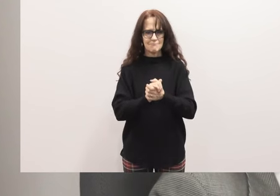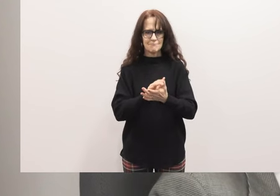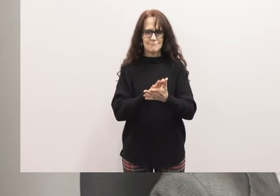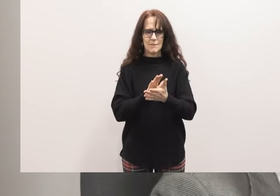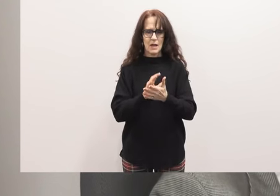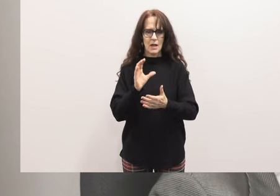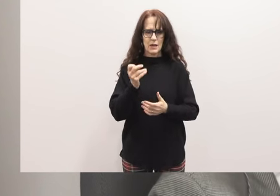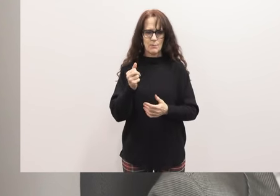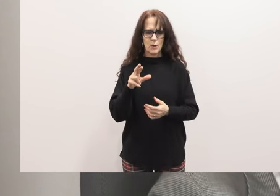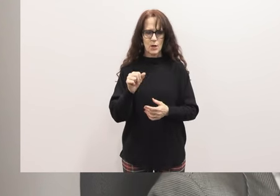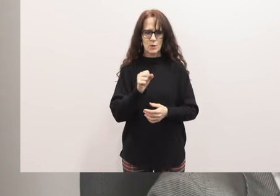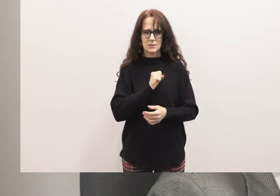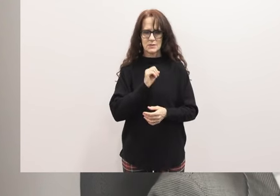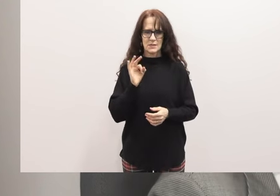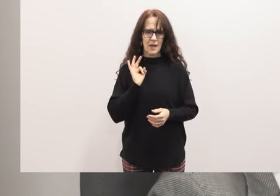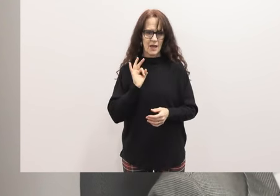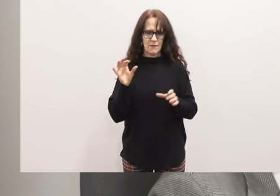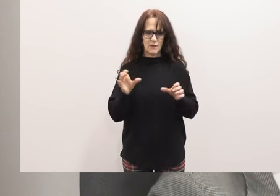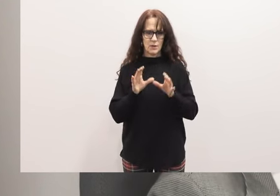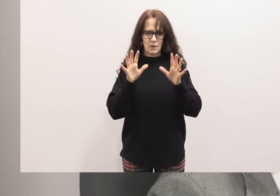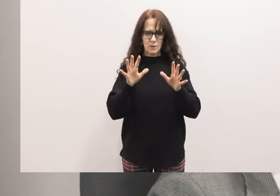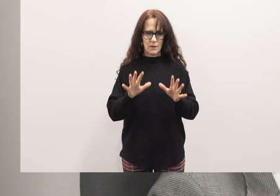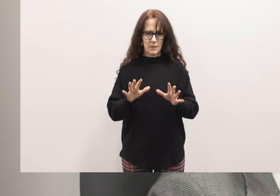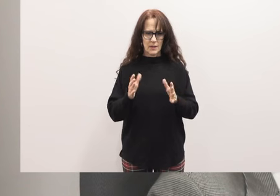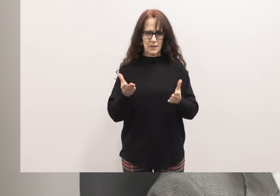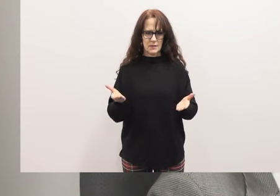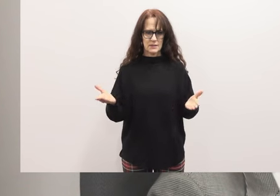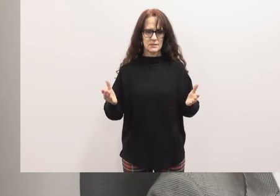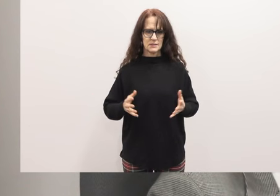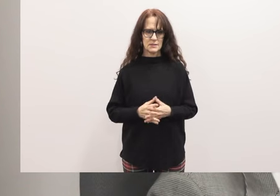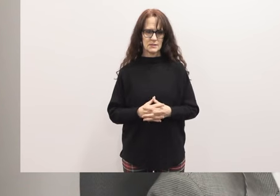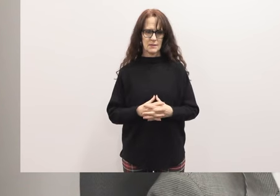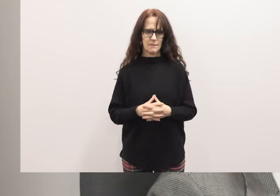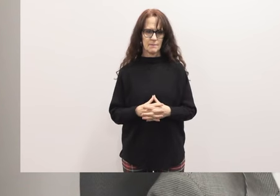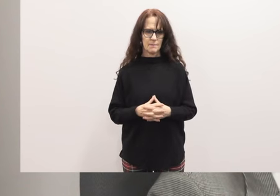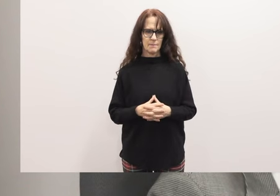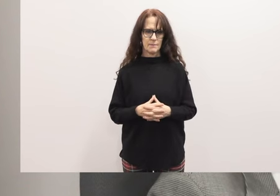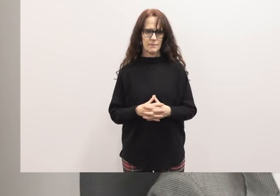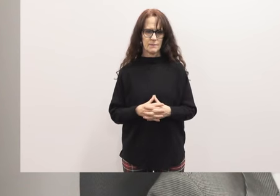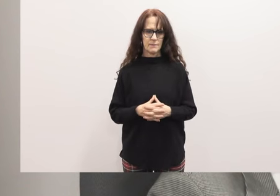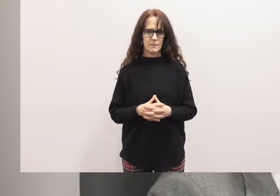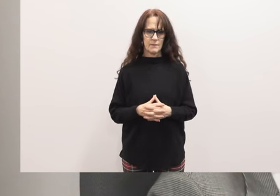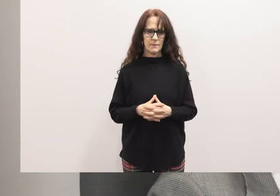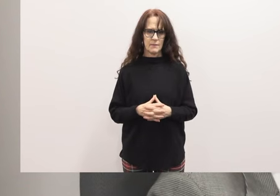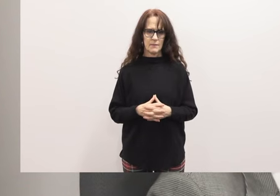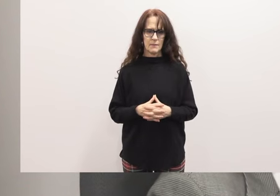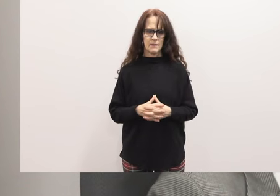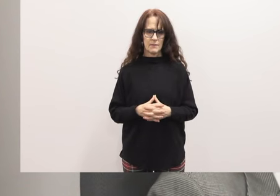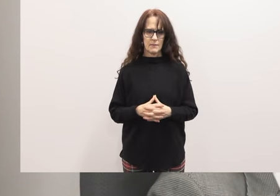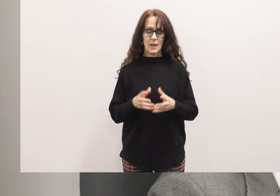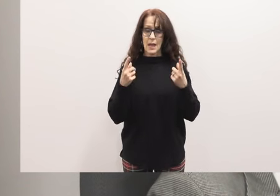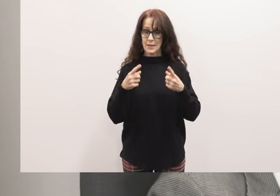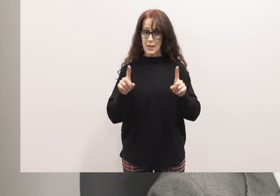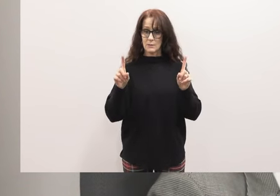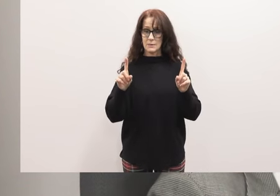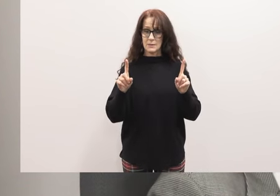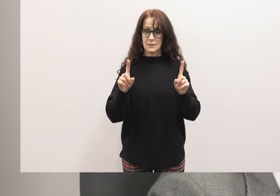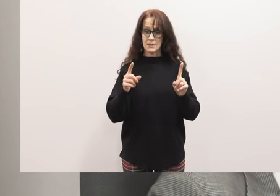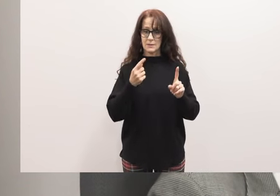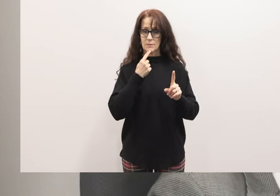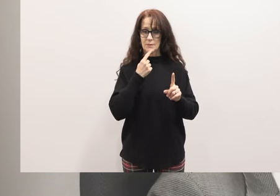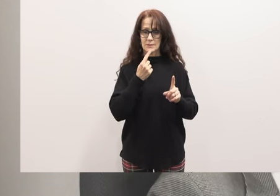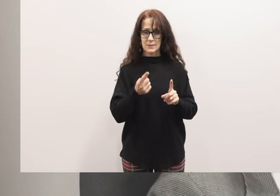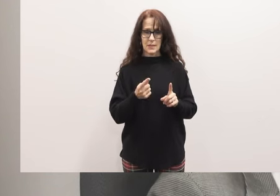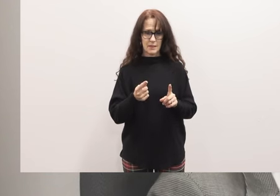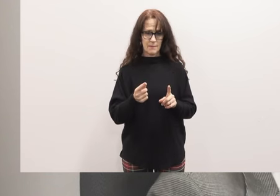Cabrillo staff because they are doing fabulous things, just fabulous things. And then as an announcement, I want to mention